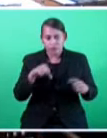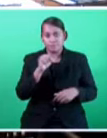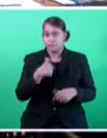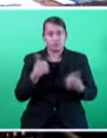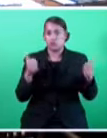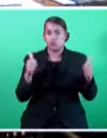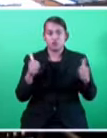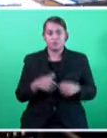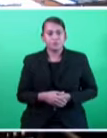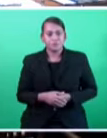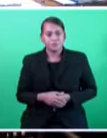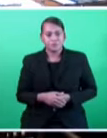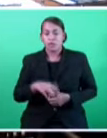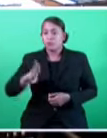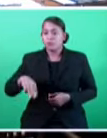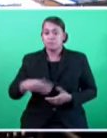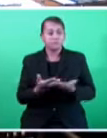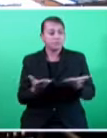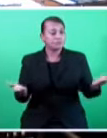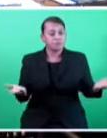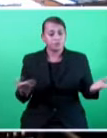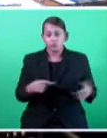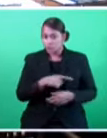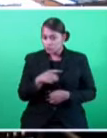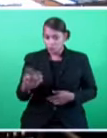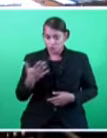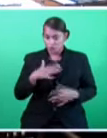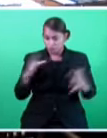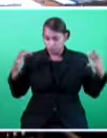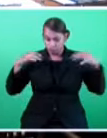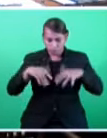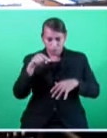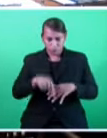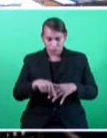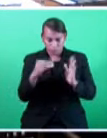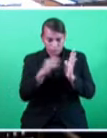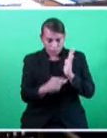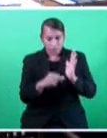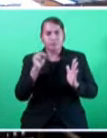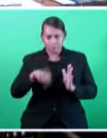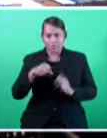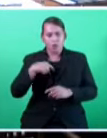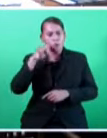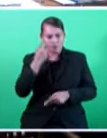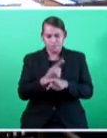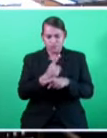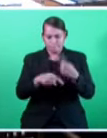finished. Honourable members, when we come to that item, I will address that item. Thank